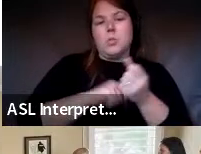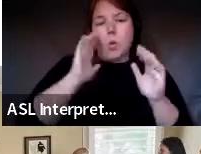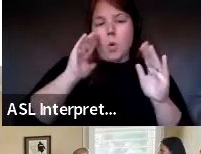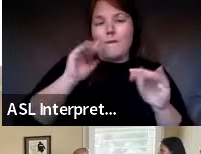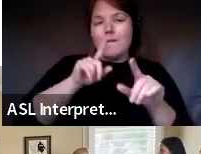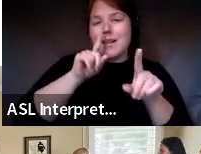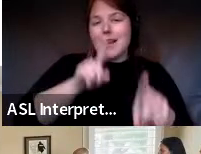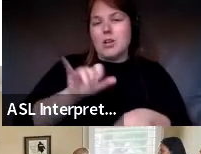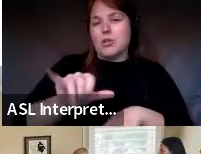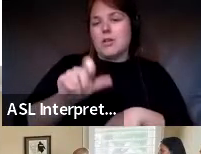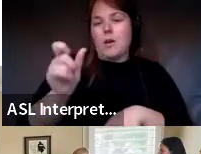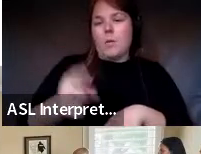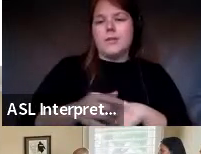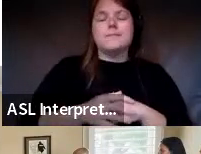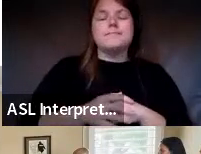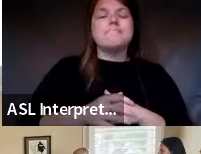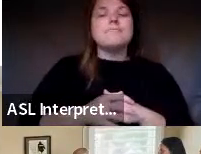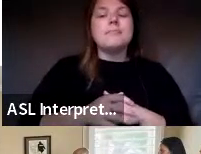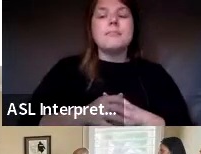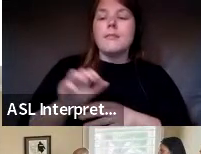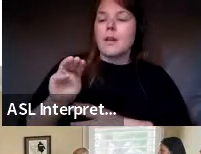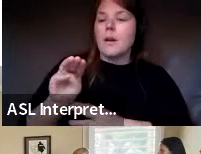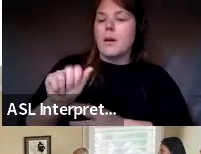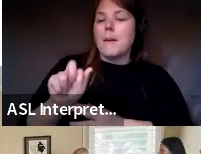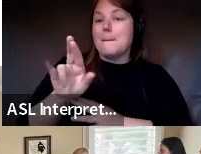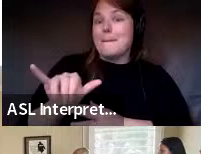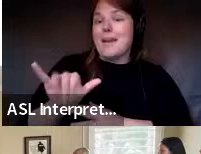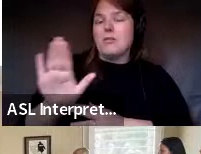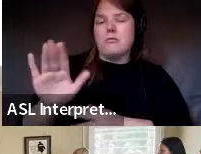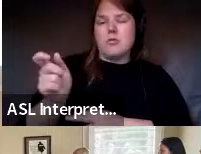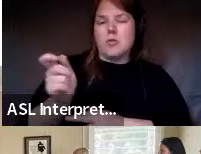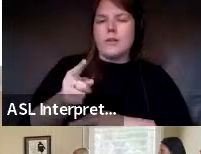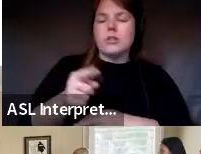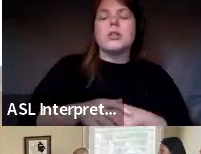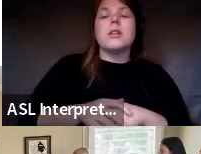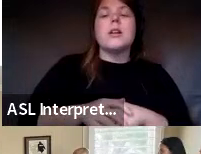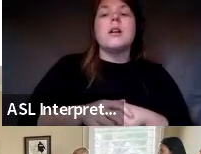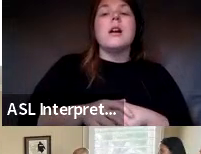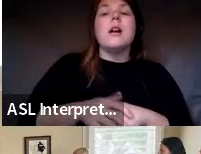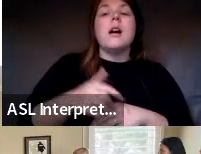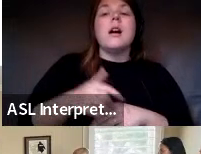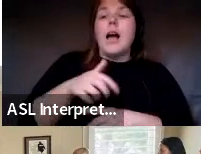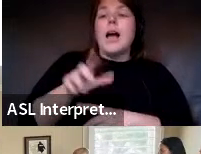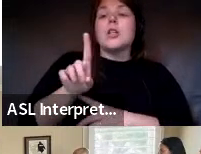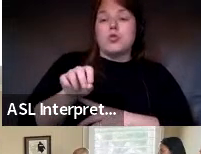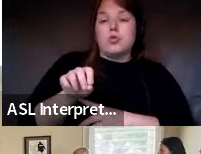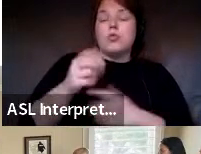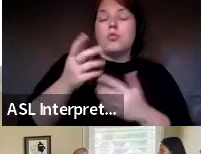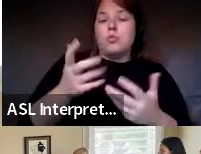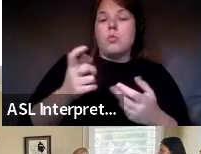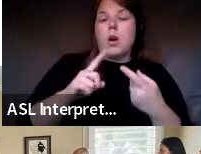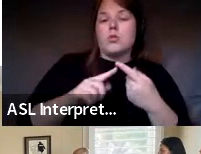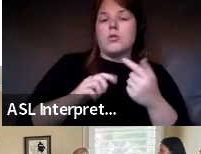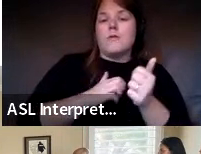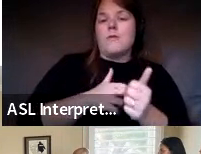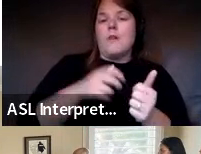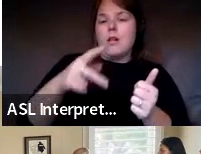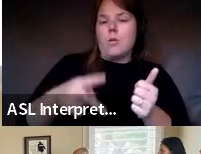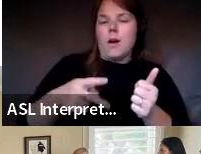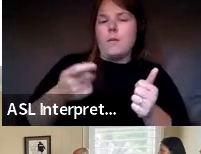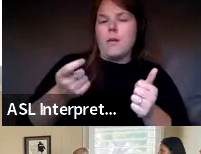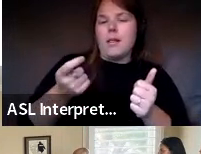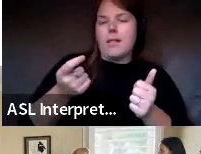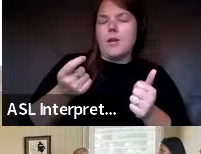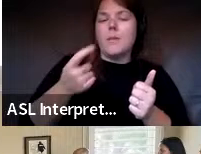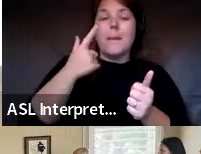answer that question. To Mary's question, I do want to follow up a little bit, and maybe